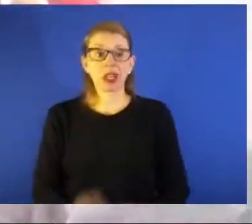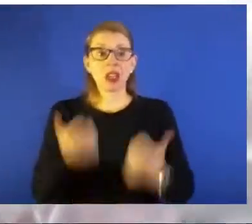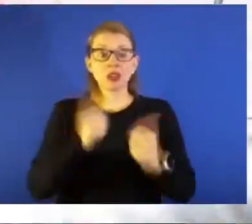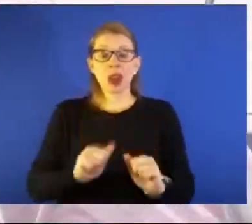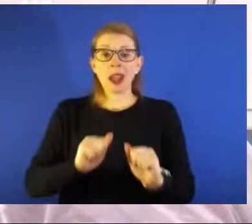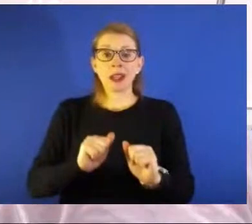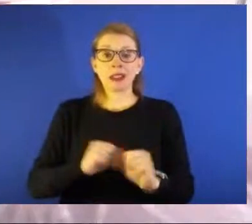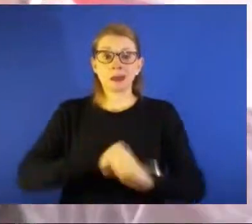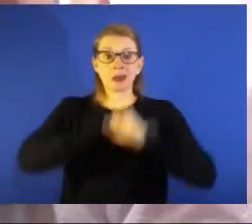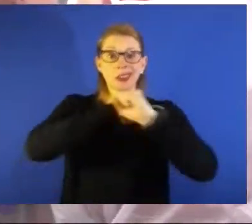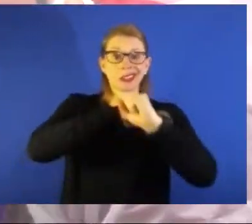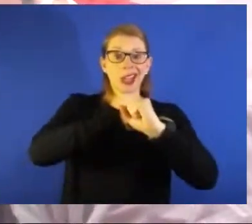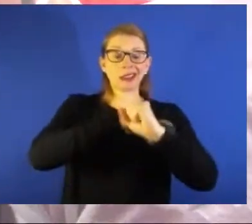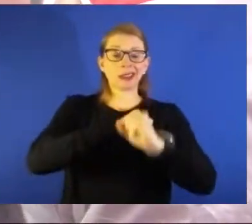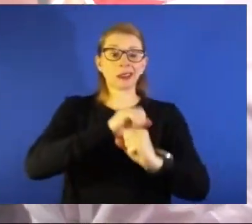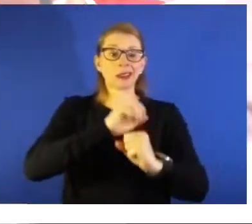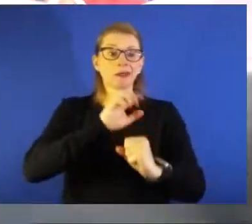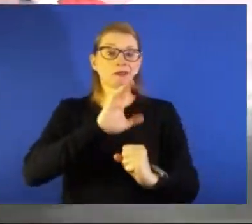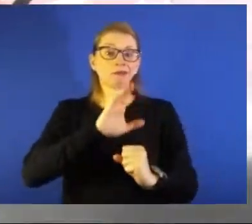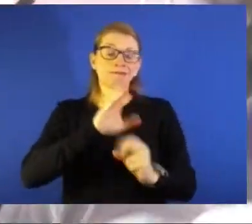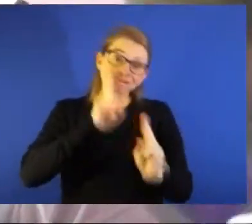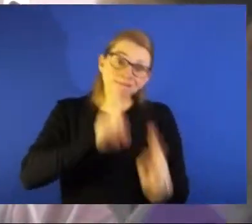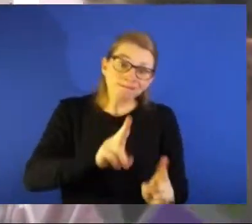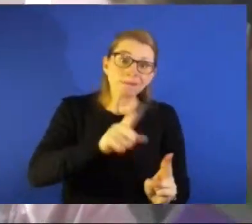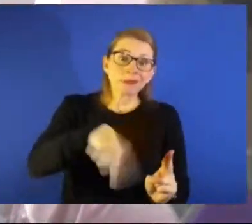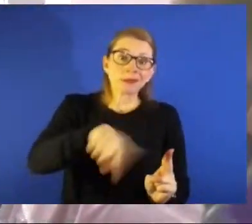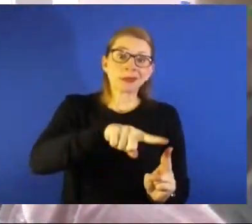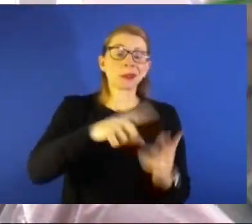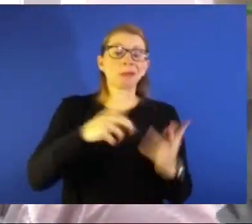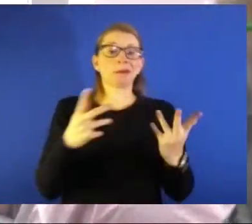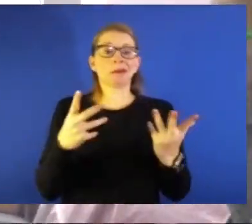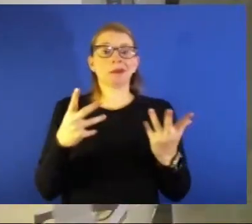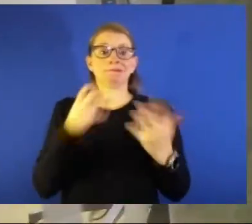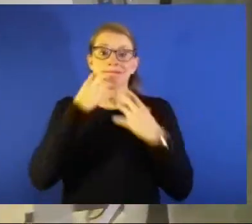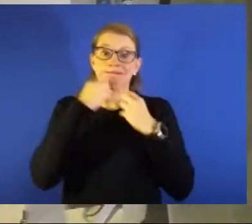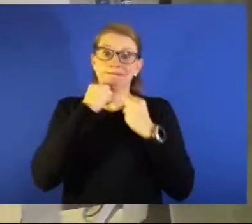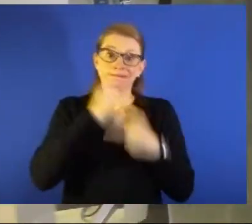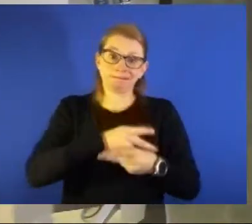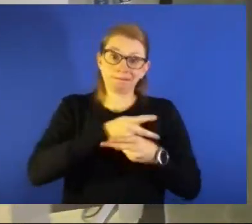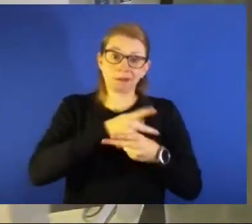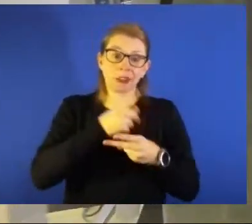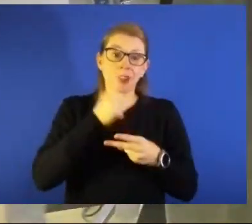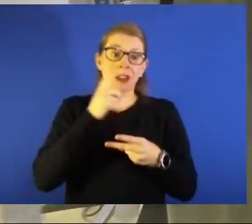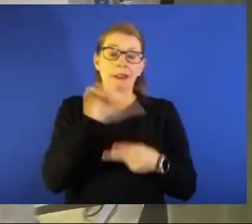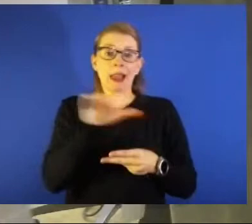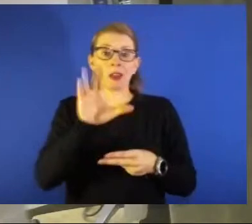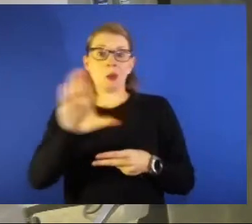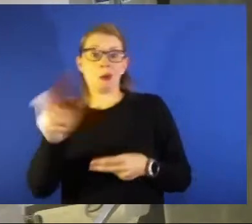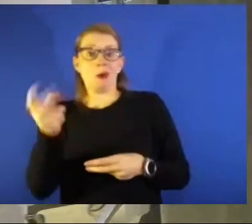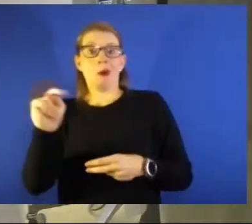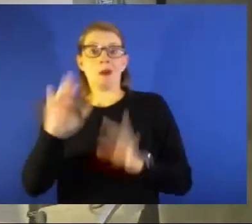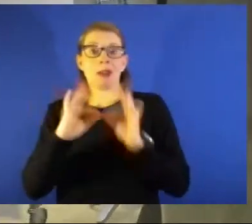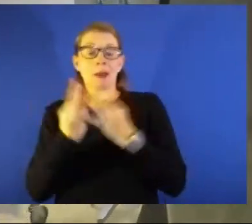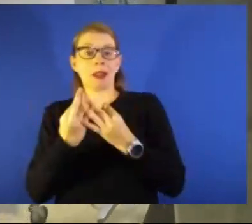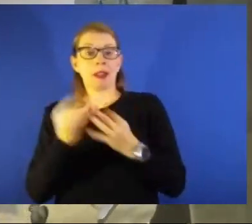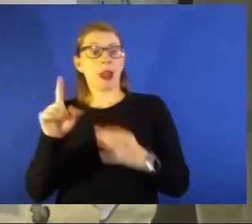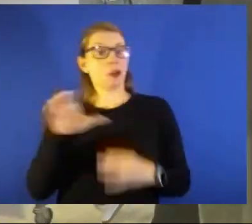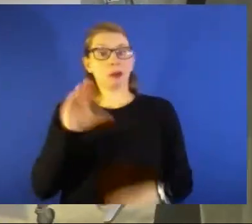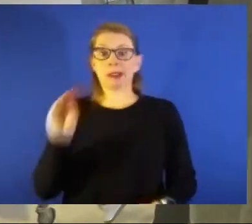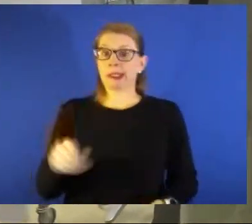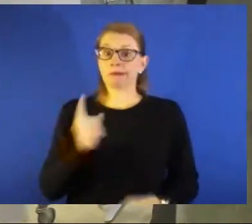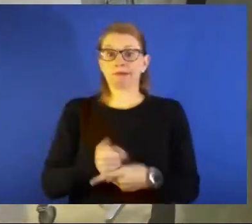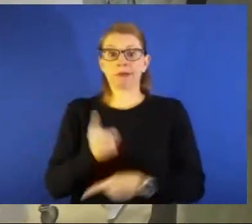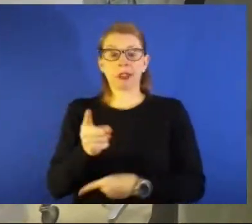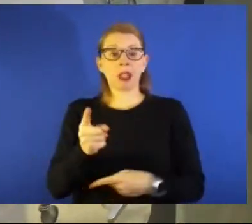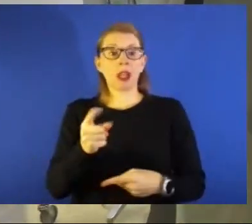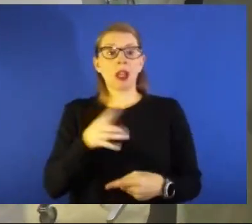patients Yeah. and for their families and caring for them like they're your own family Absolutely. member, right? Absolutely, 100%. I do not like to see grown men cry